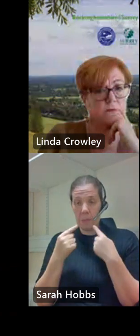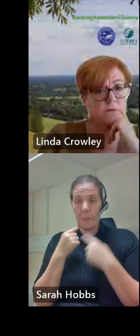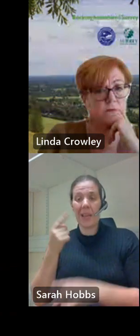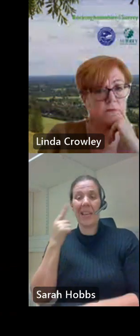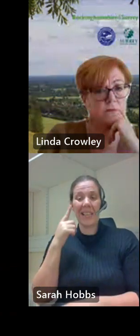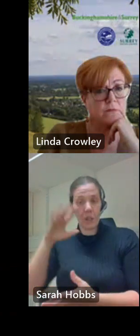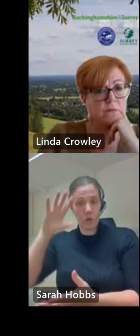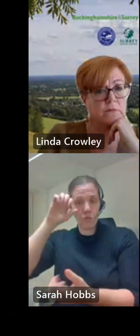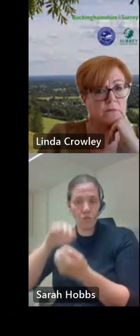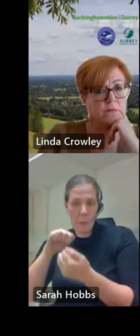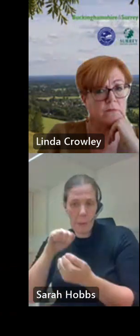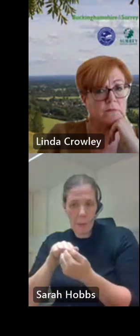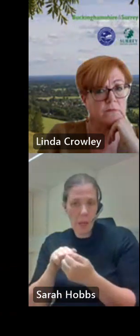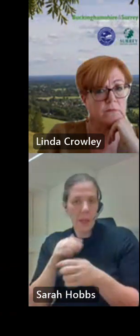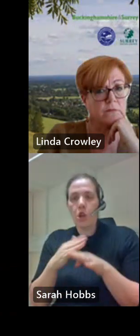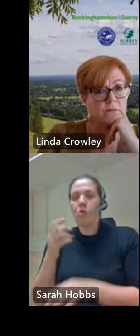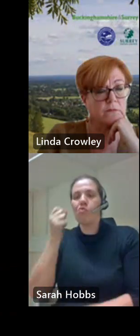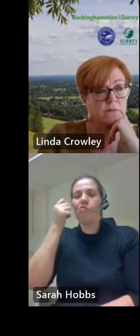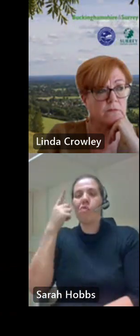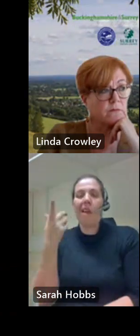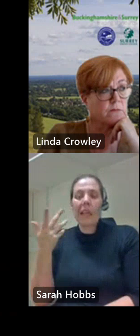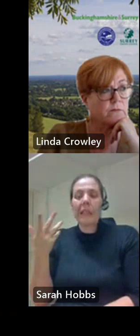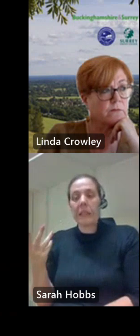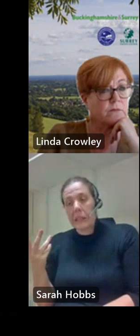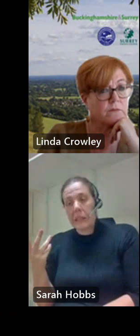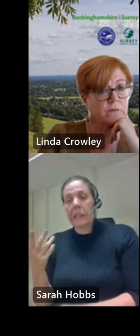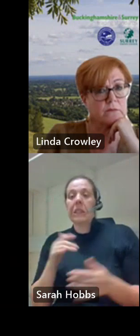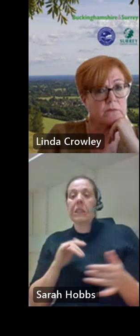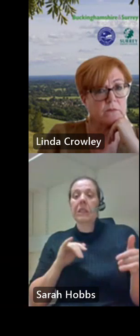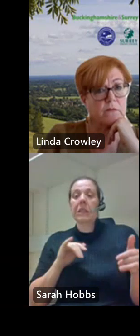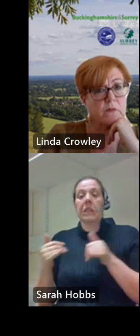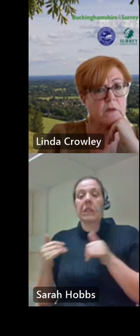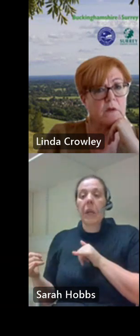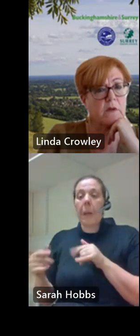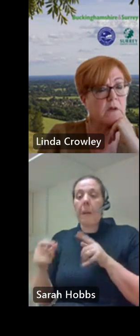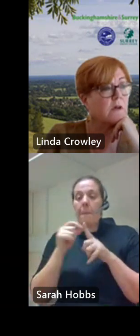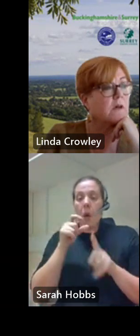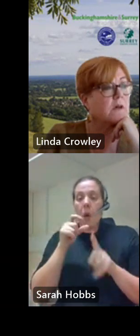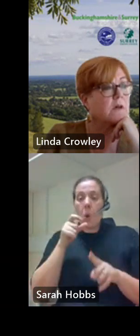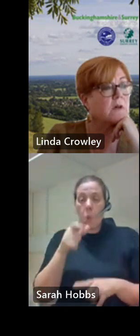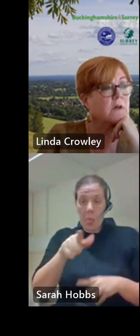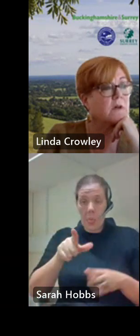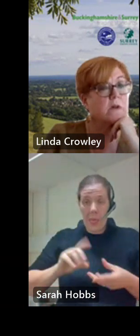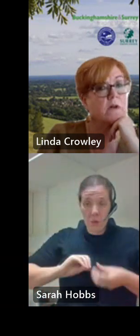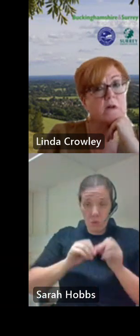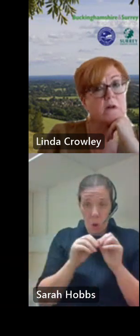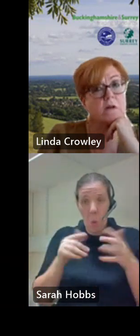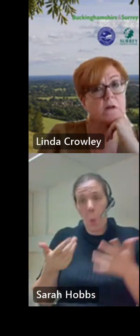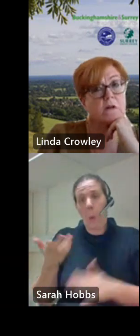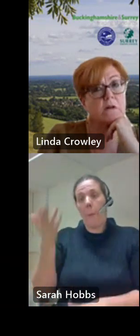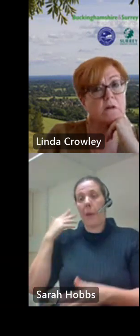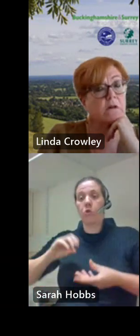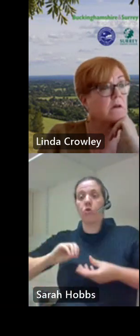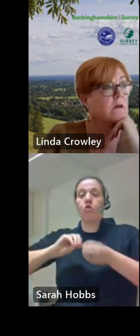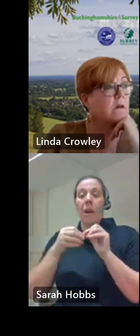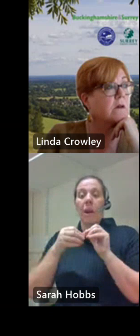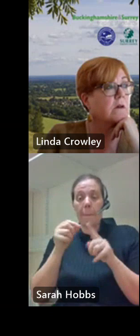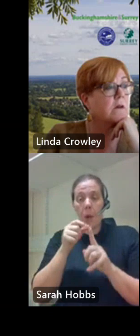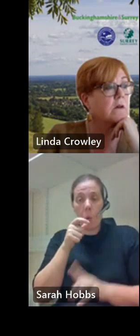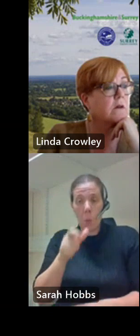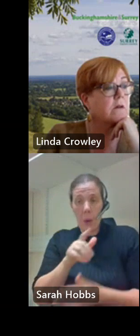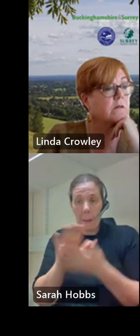remember. They don't realize that sometimes the guidance or the passwords that they are creating or have created are actually made